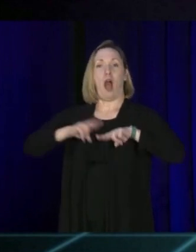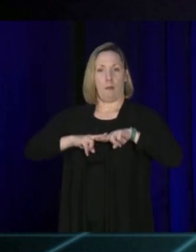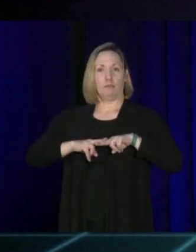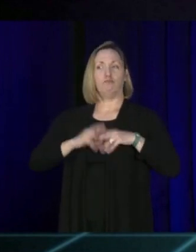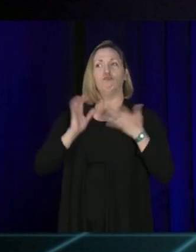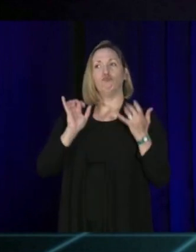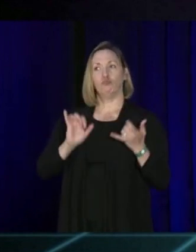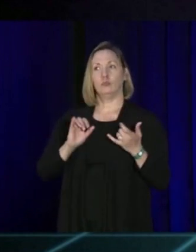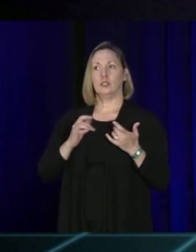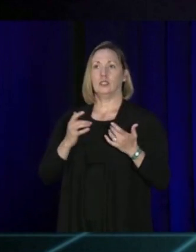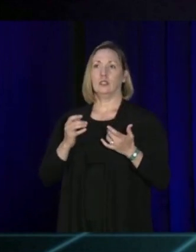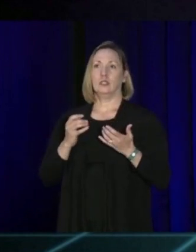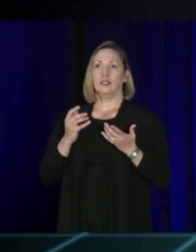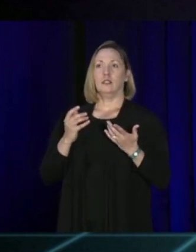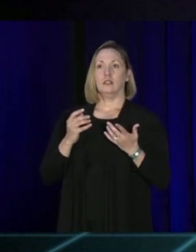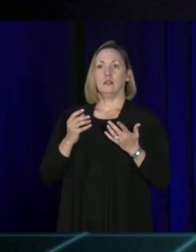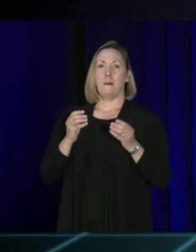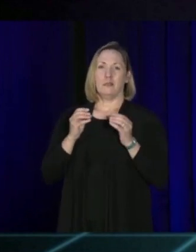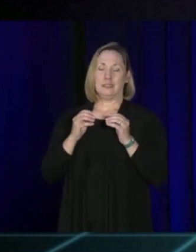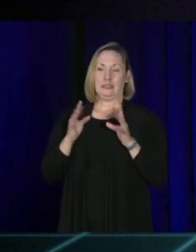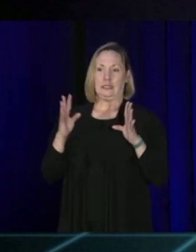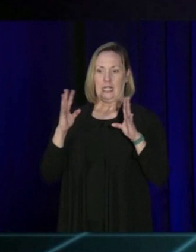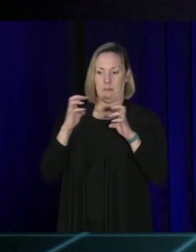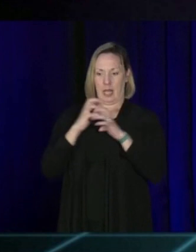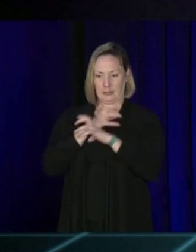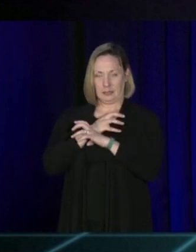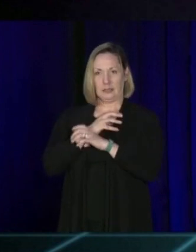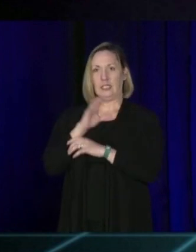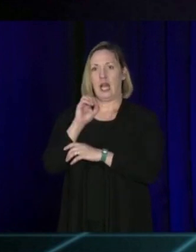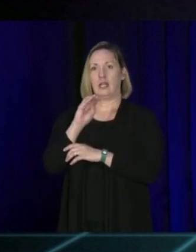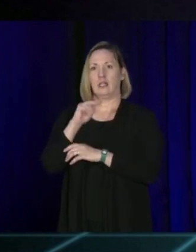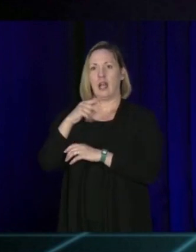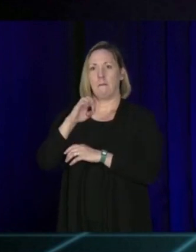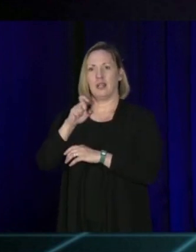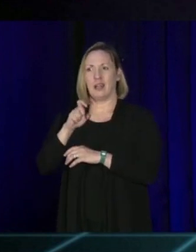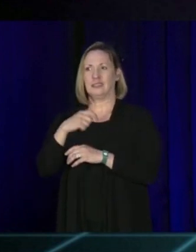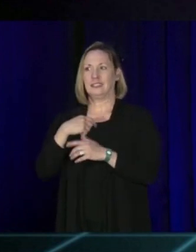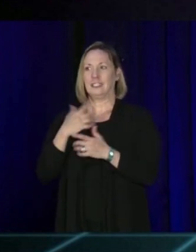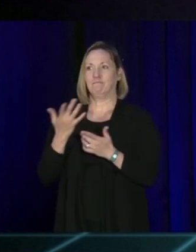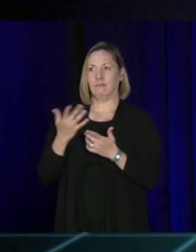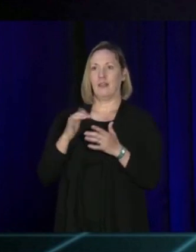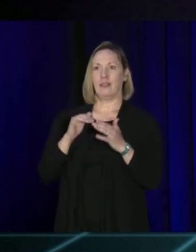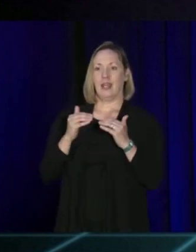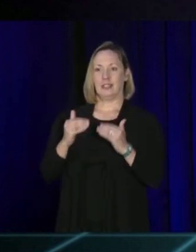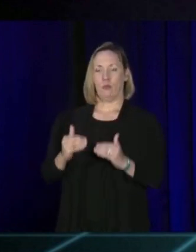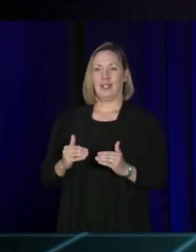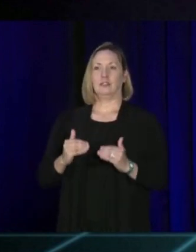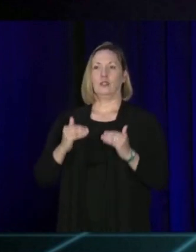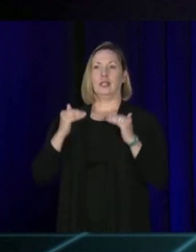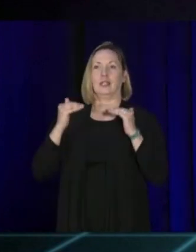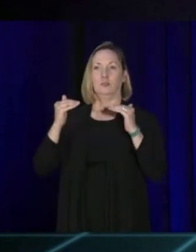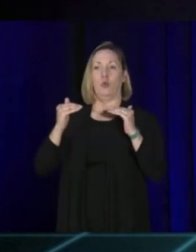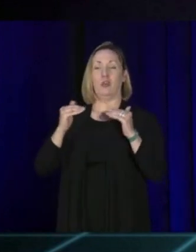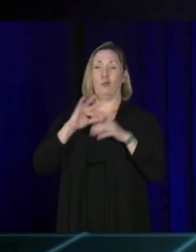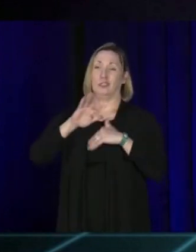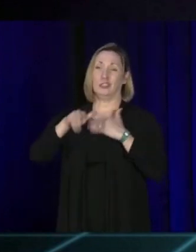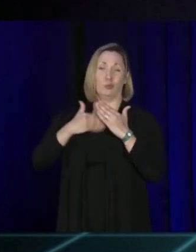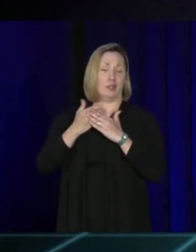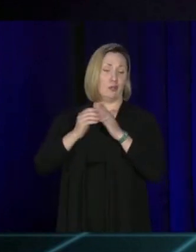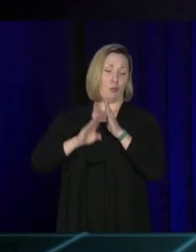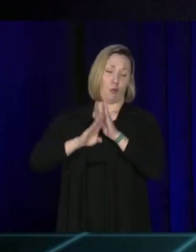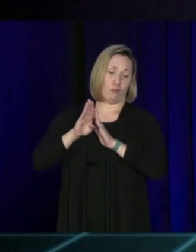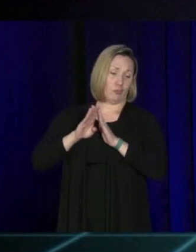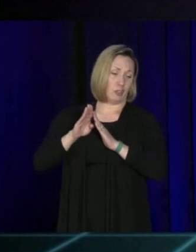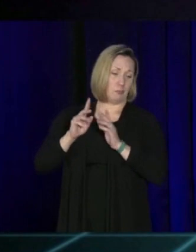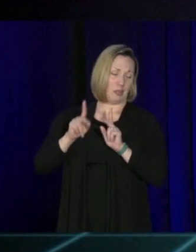of complexity, and complexity is a good keyword that takes us to the next point, that is an overall growing resentment that